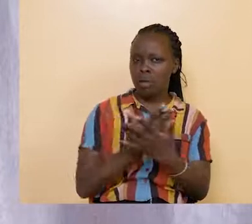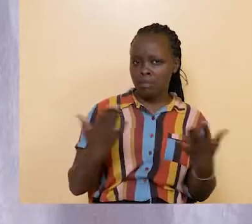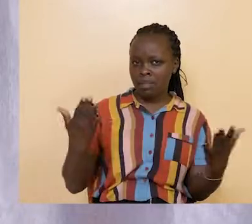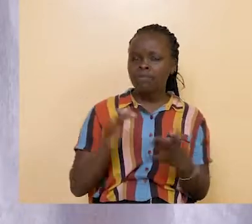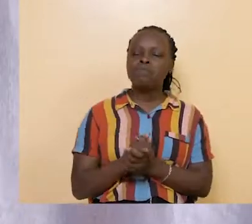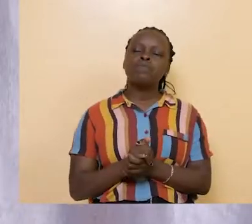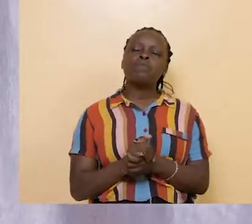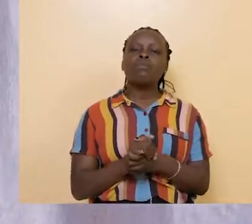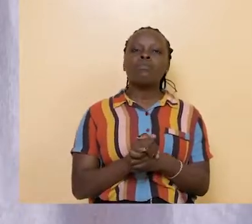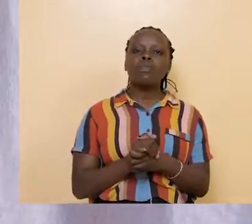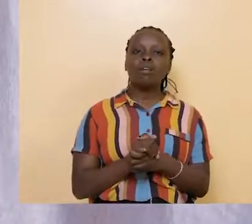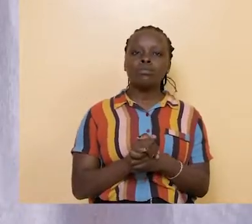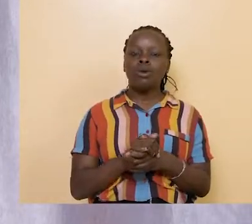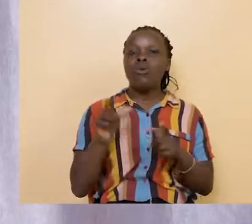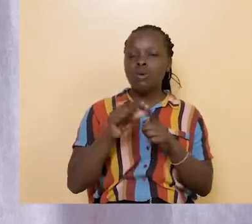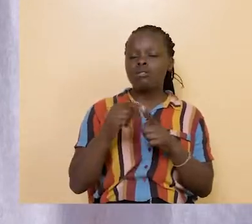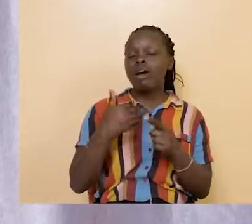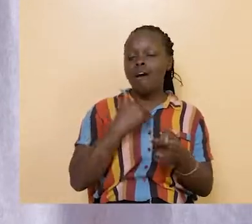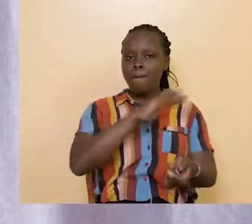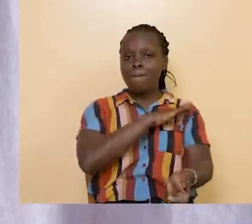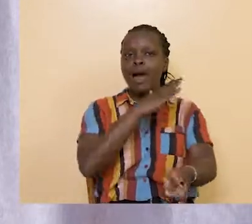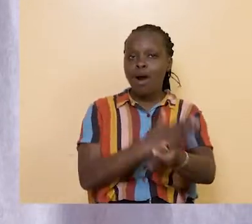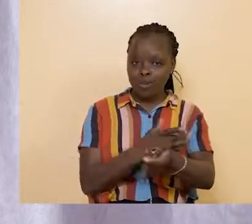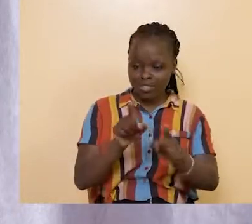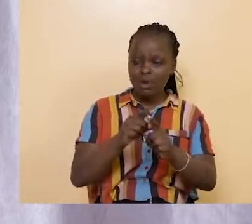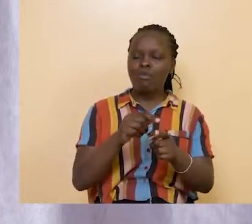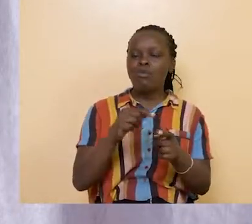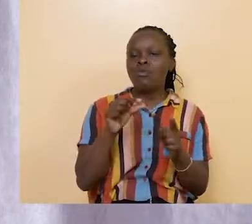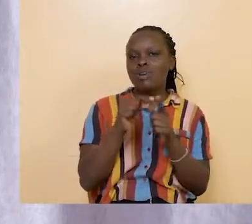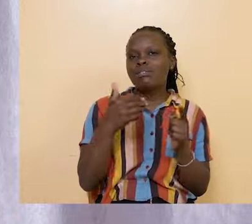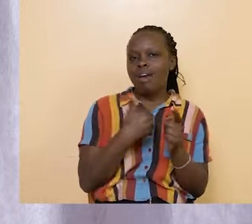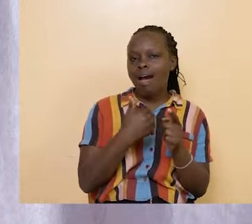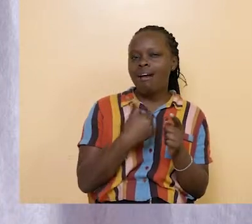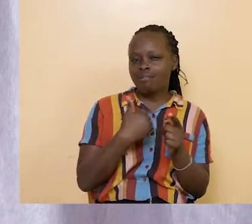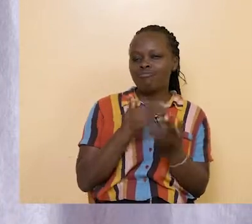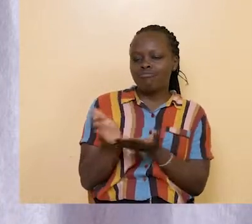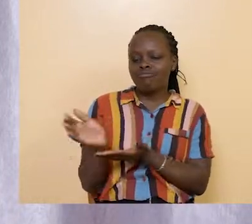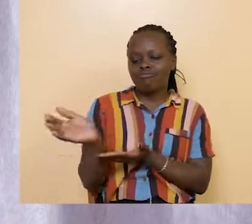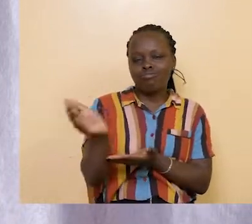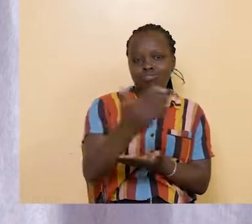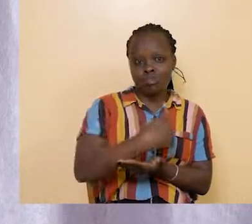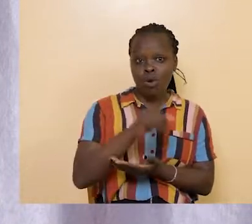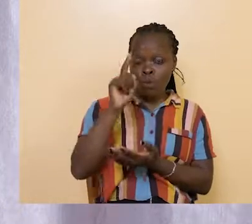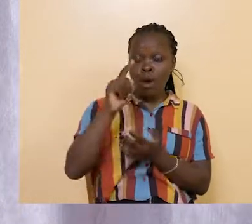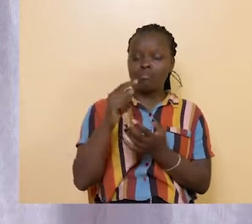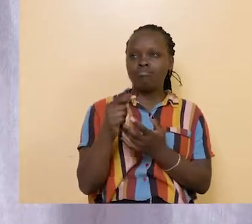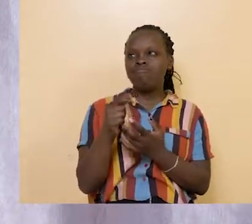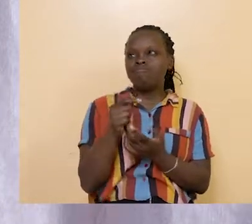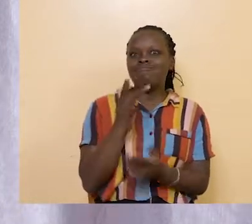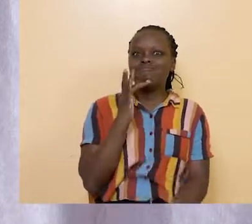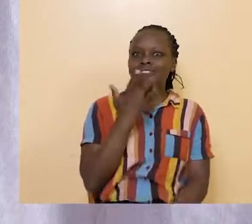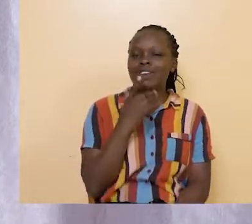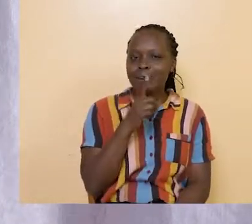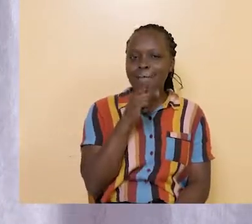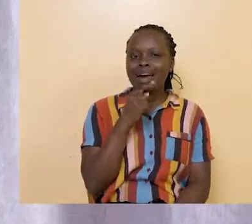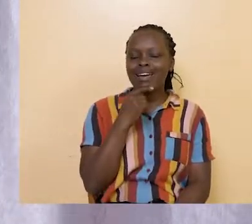Words have power, and words reap a harvest. Now, one of my favorite authors is a